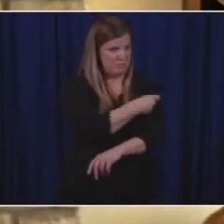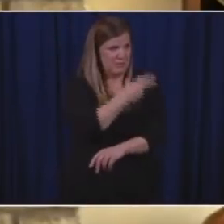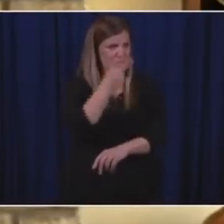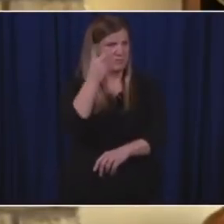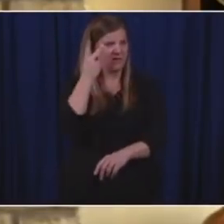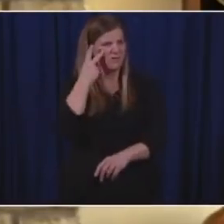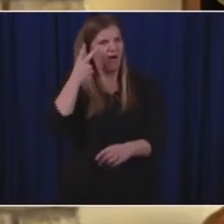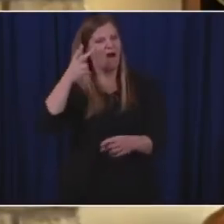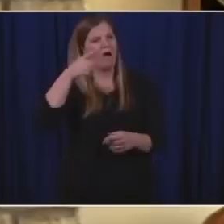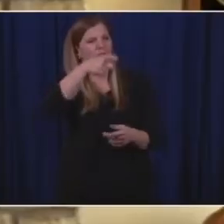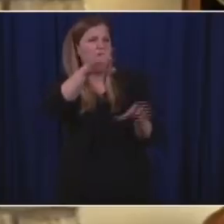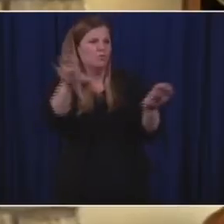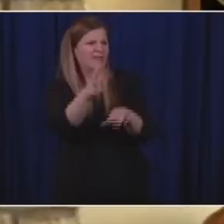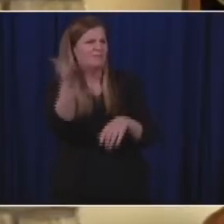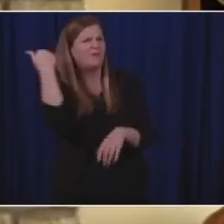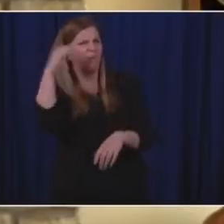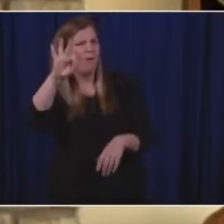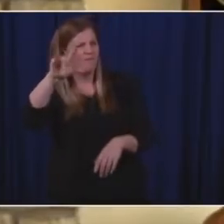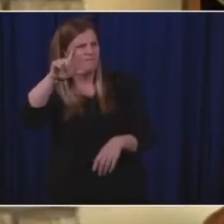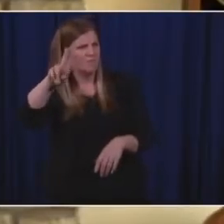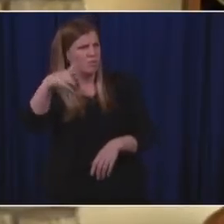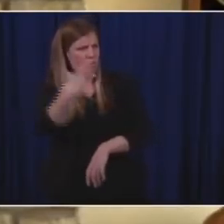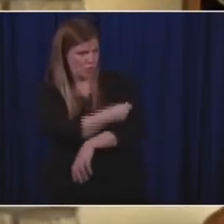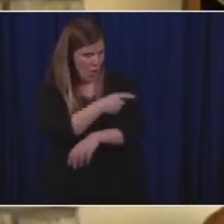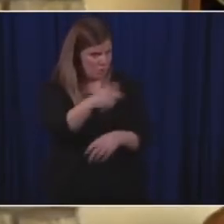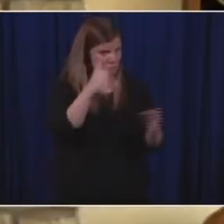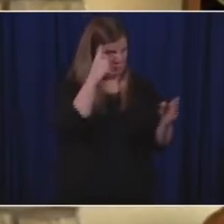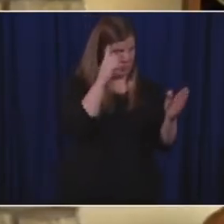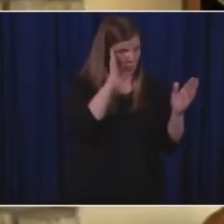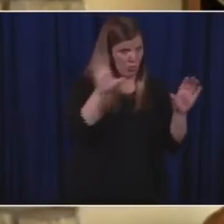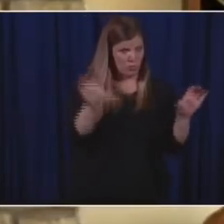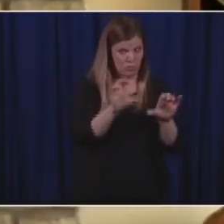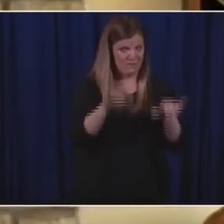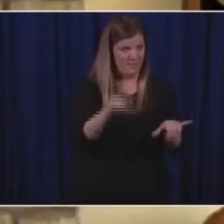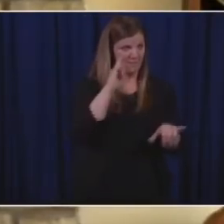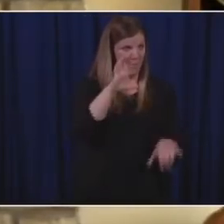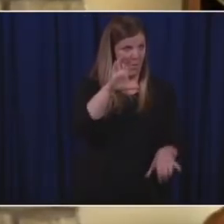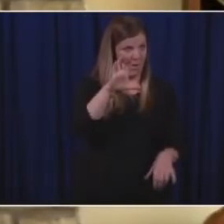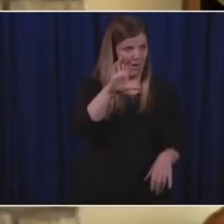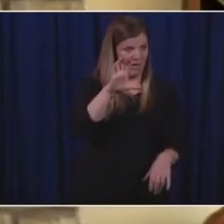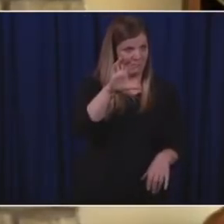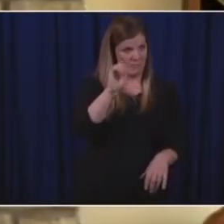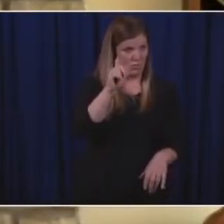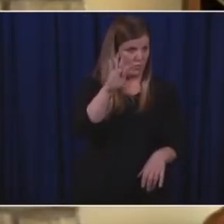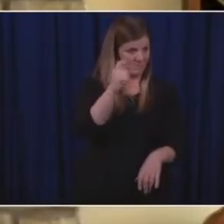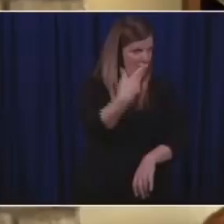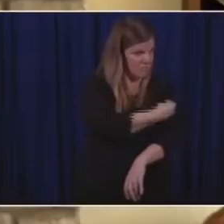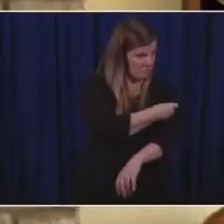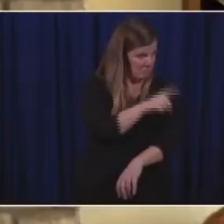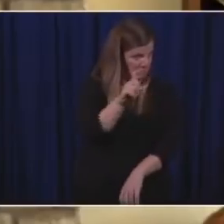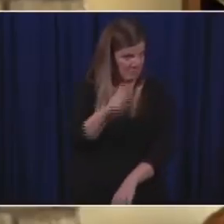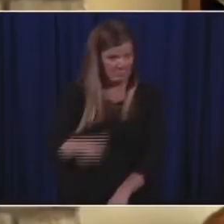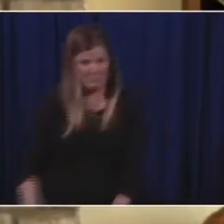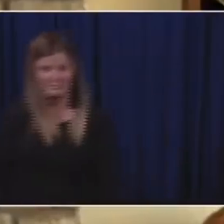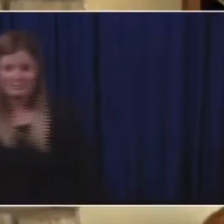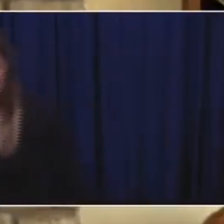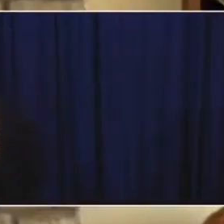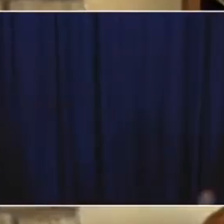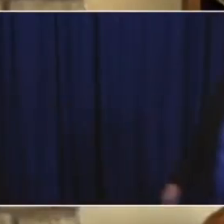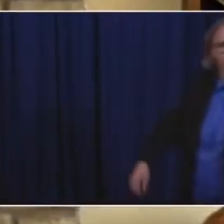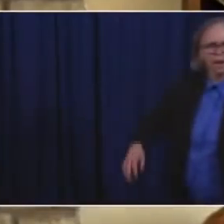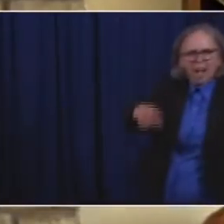flu shot? Thank you. Yeah, I see some of our ex-presidents have said they'll go on national TV and take it. I think that is great. I